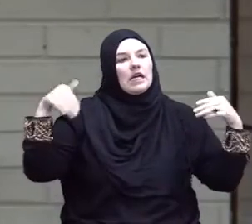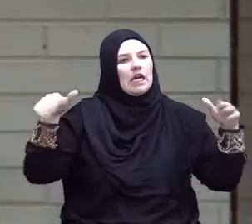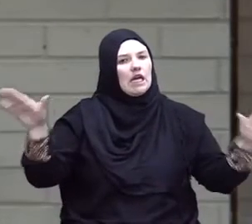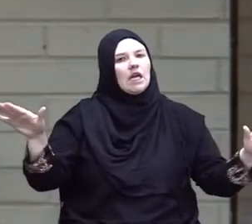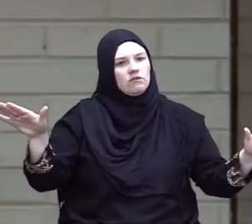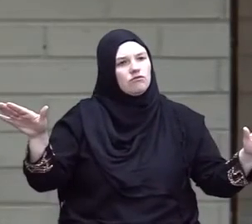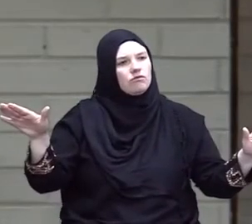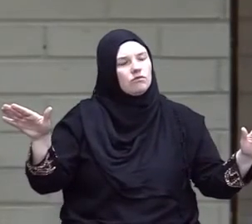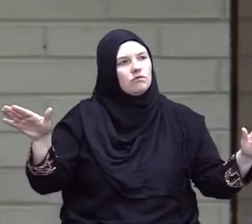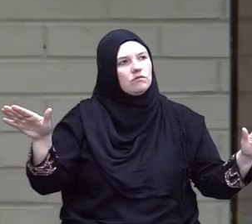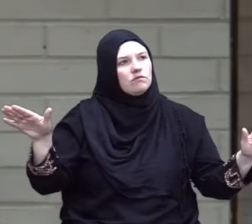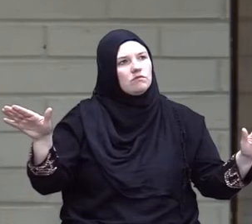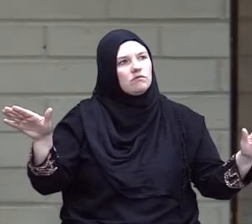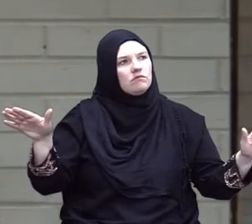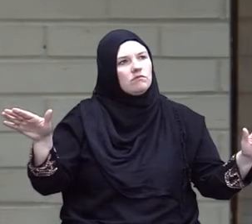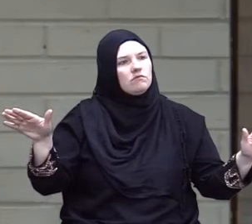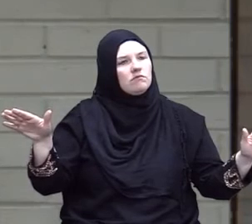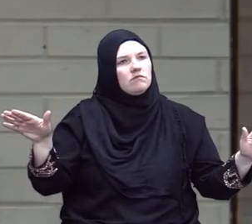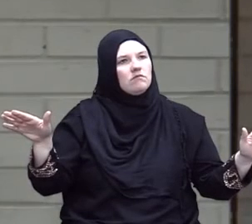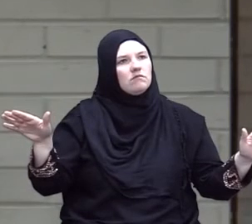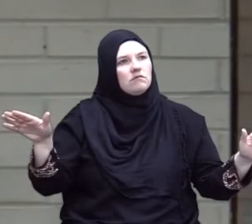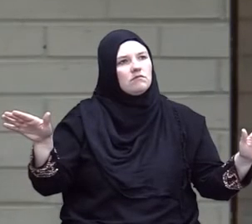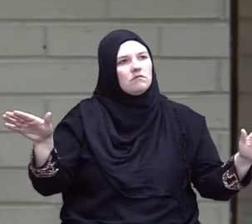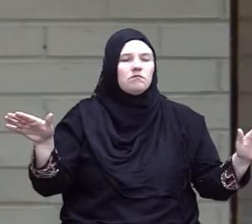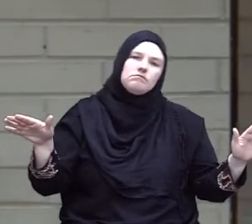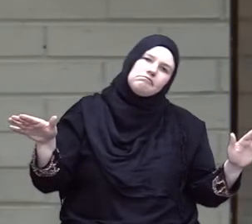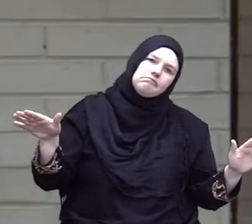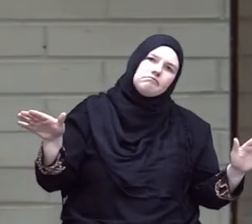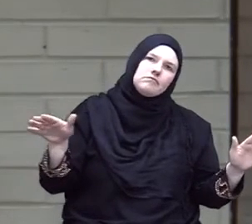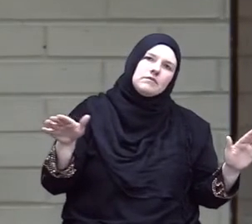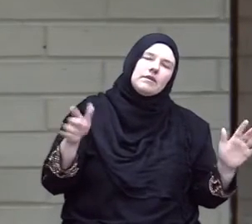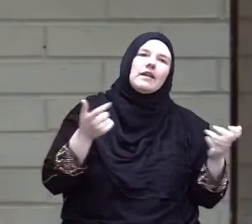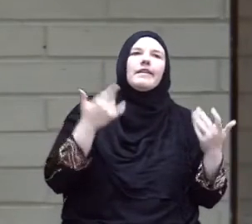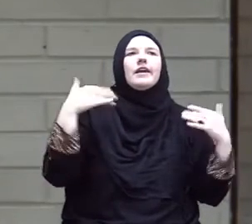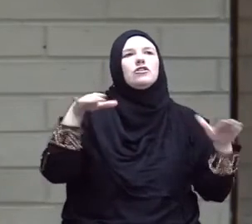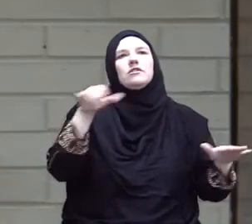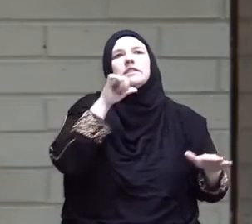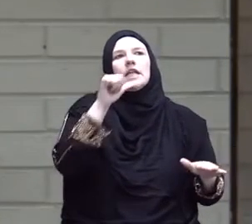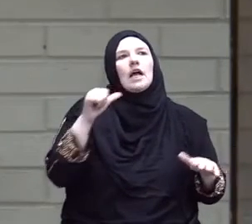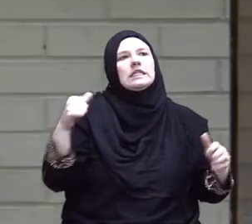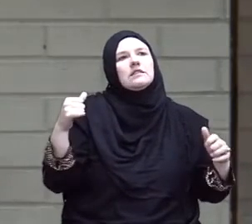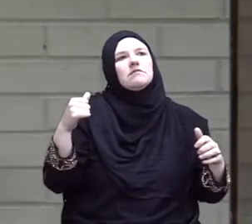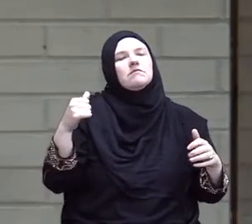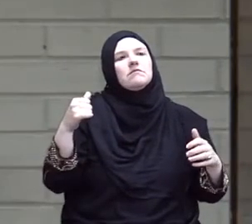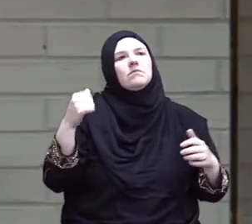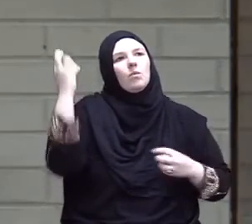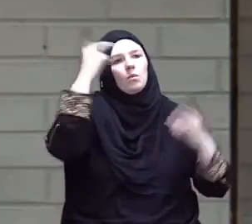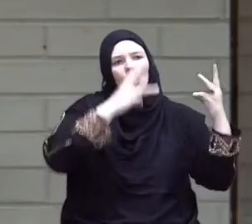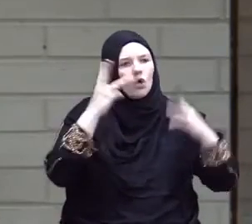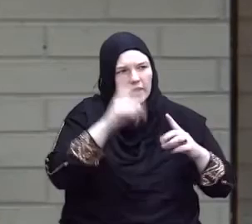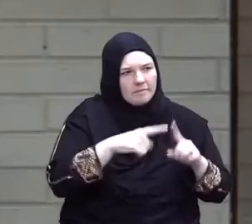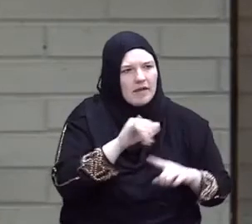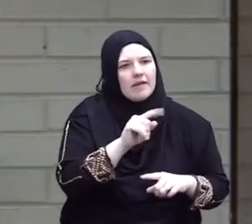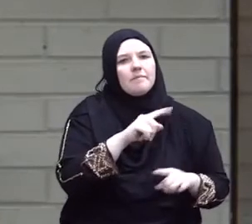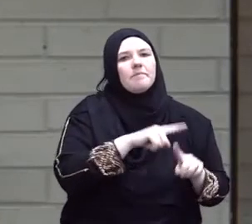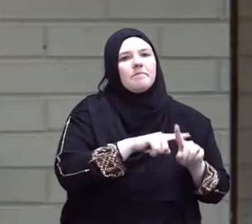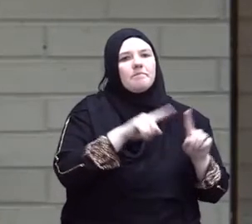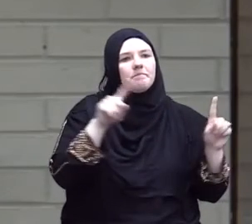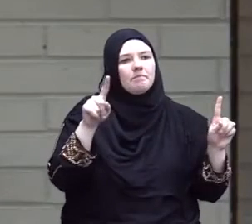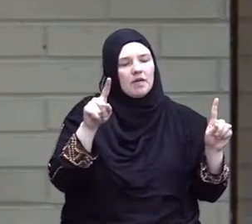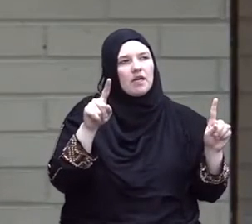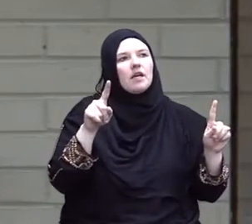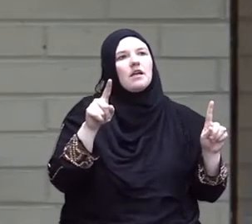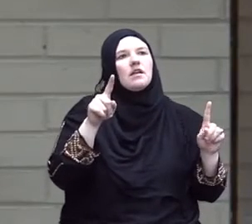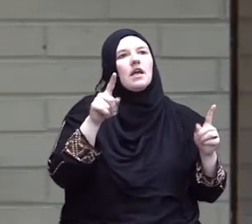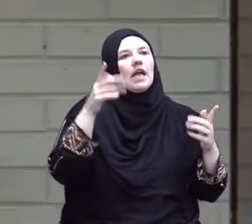The angels expressed not reservation, but they expressed that the information they got from